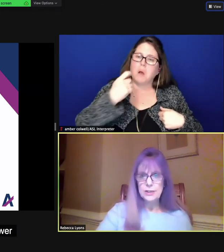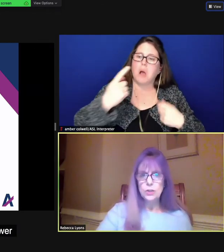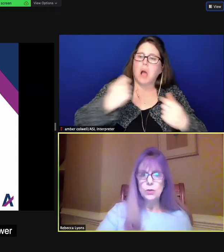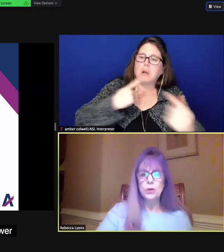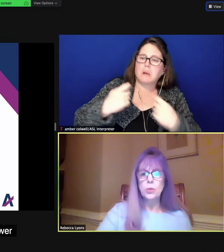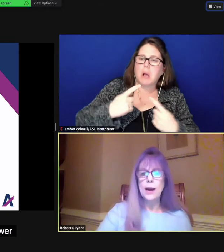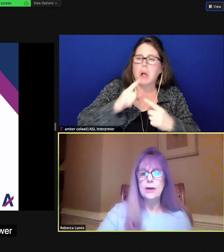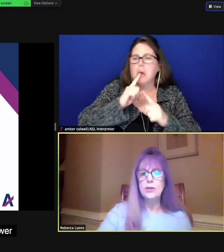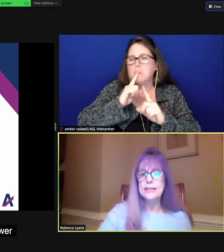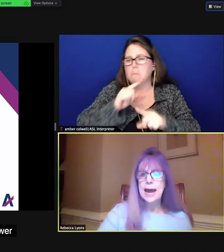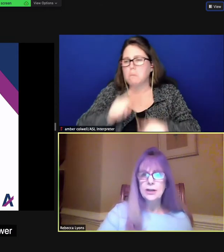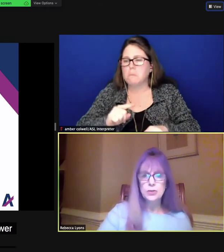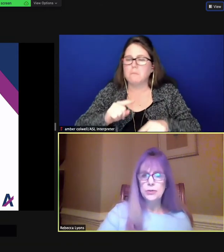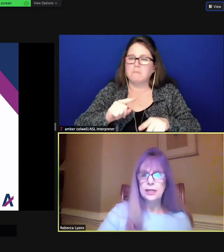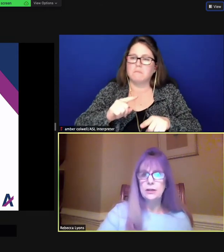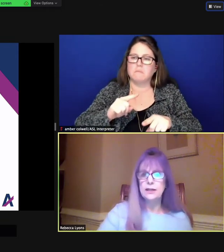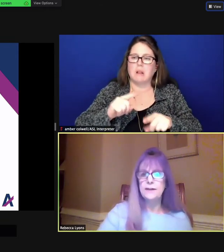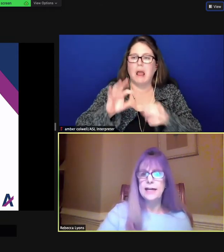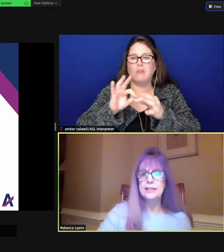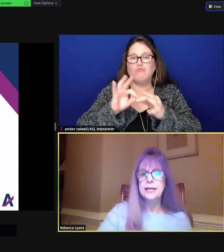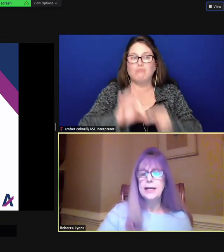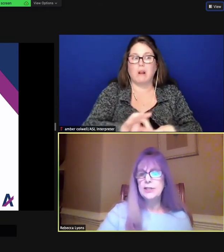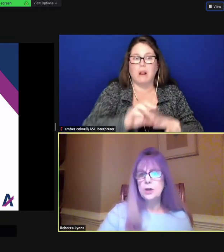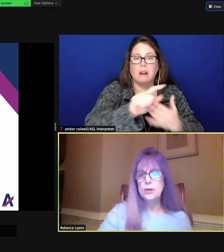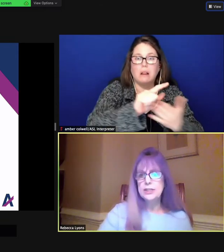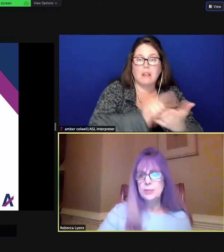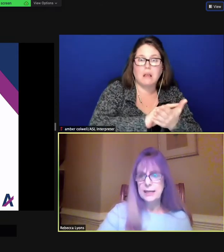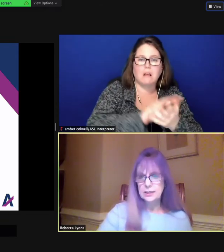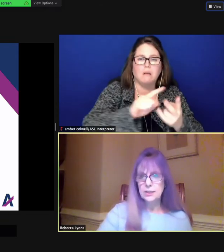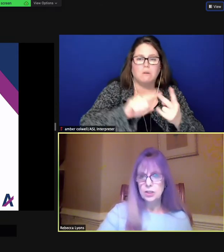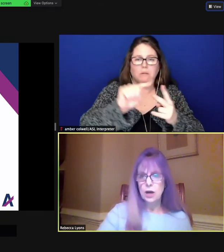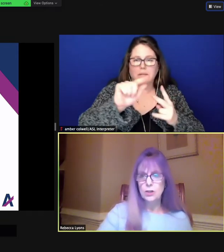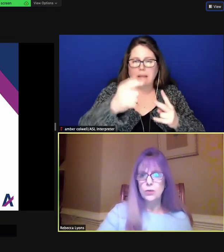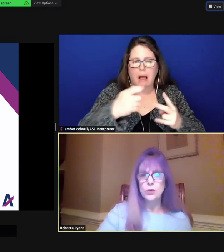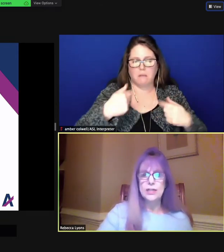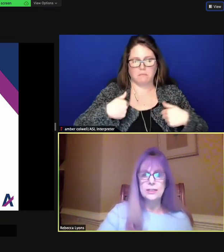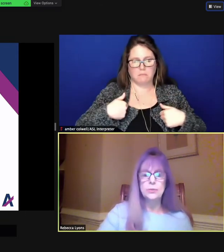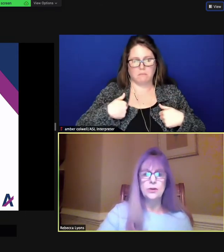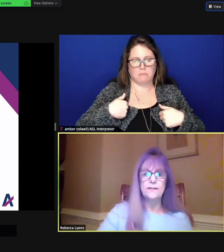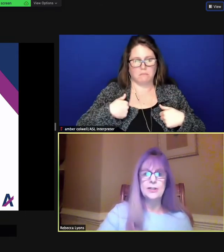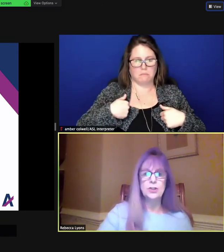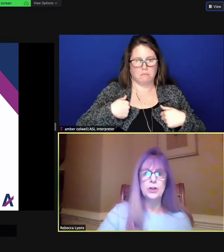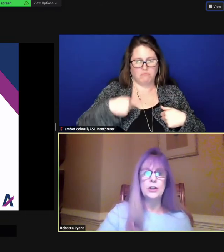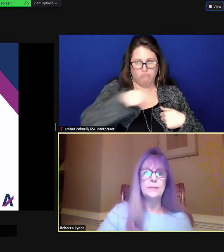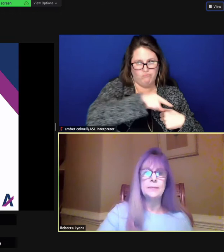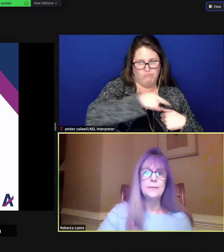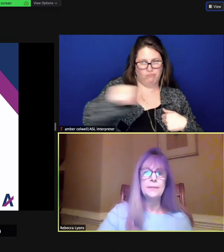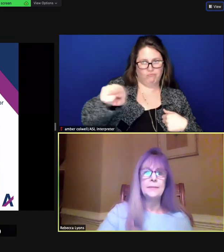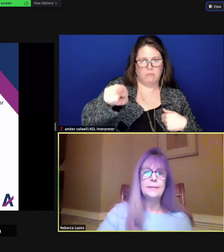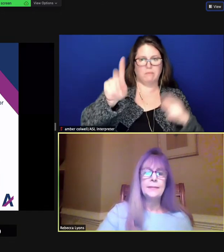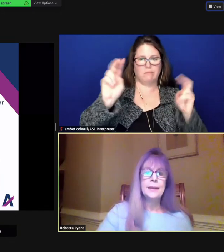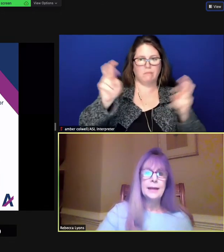questions that do require tax or legal advice, it's always best to talk to a trusted professional.